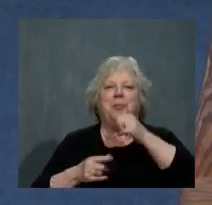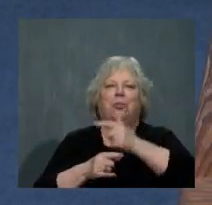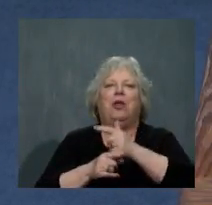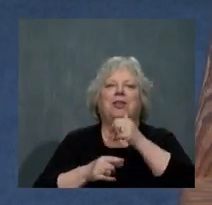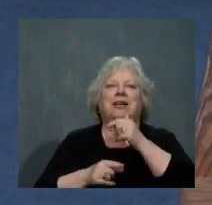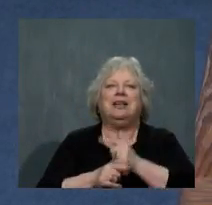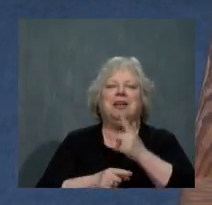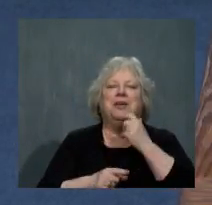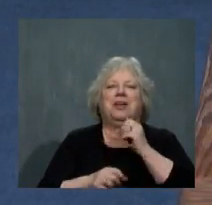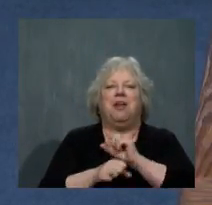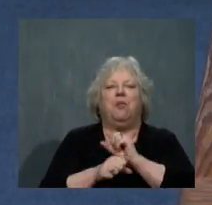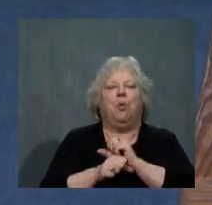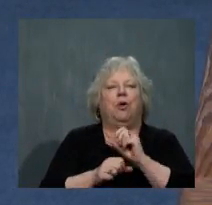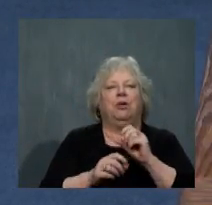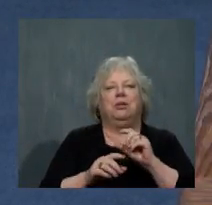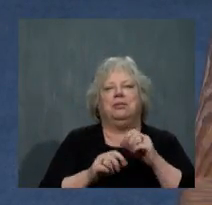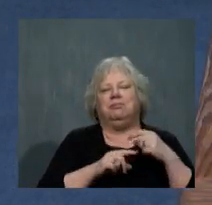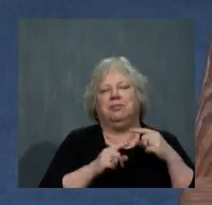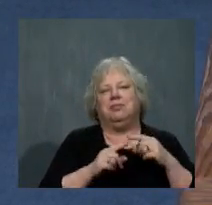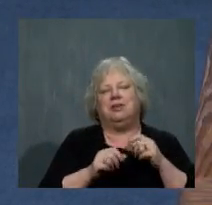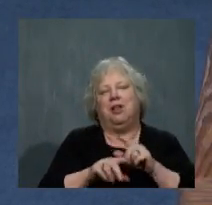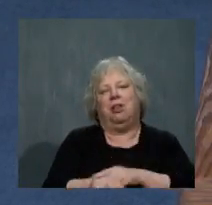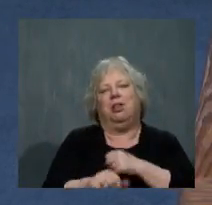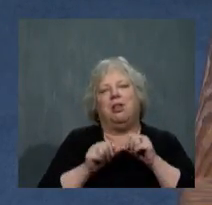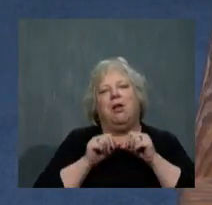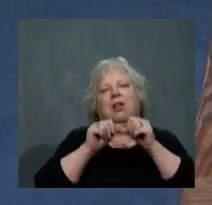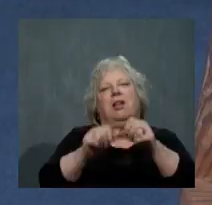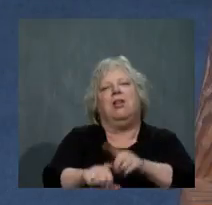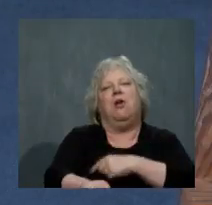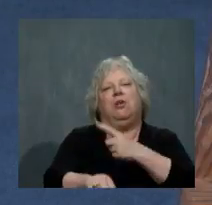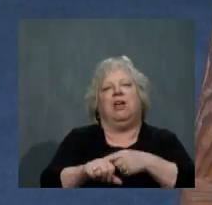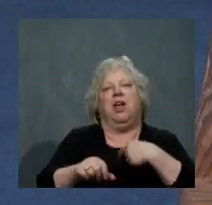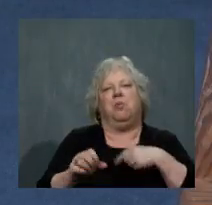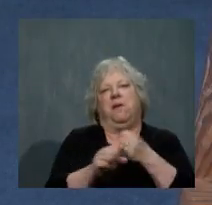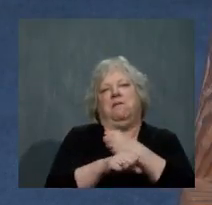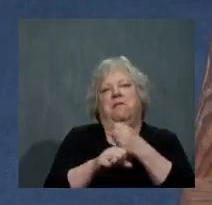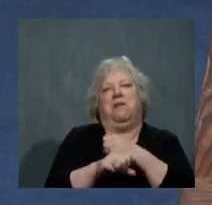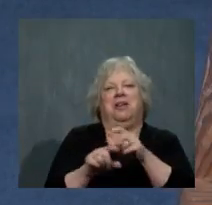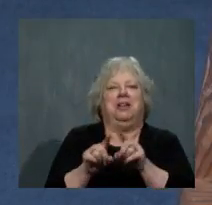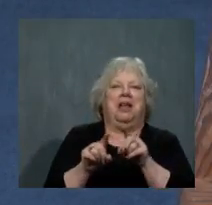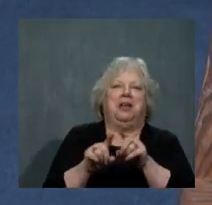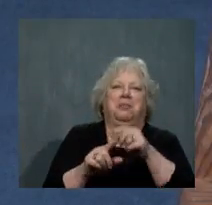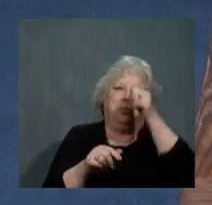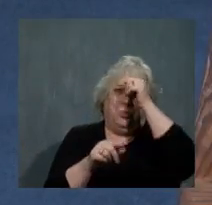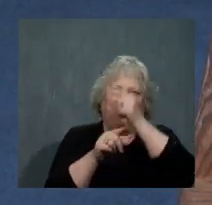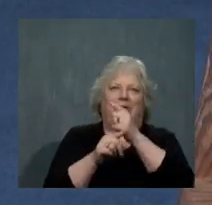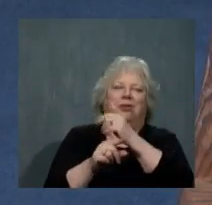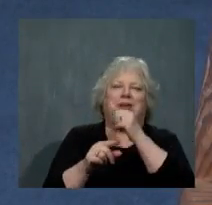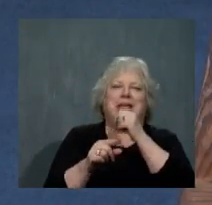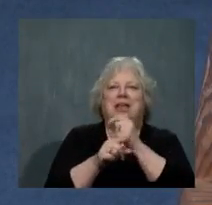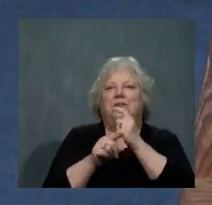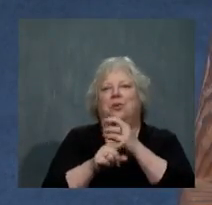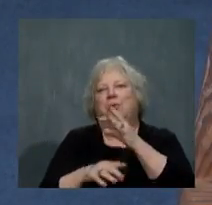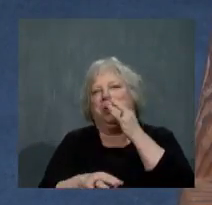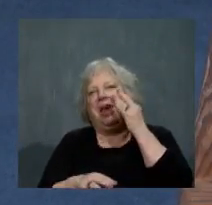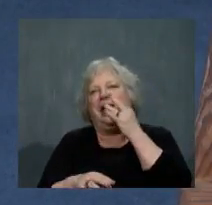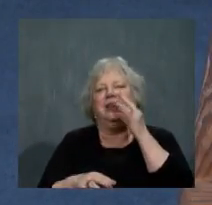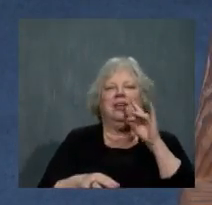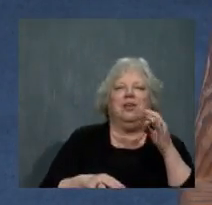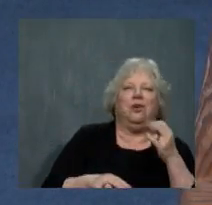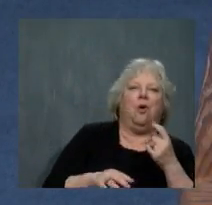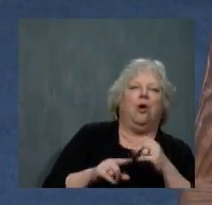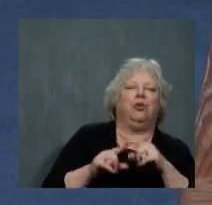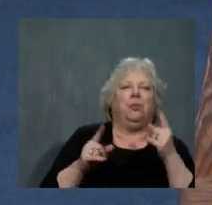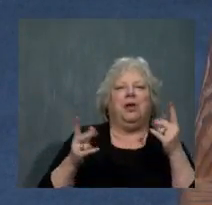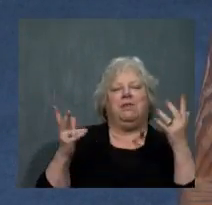sisters because I worked with them so long. We fought like brothers and sisters and cats and dogs sometimes, but we always got along together when it came down to the